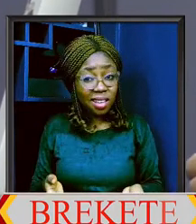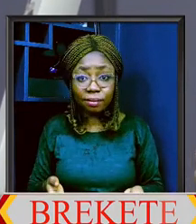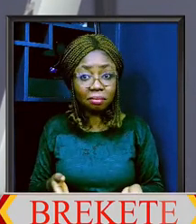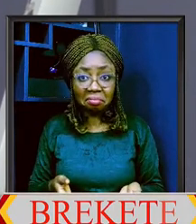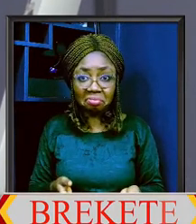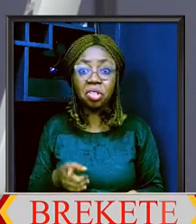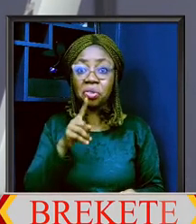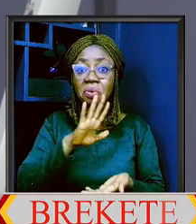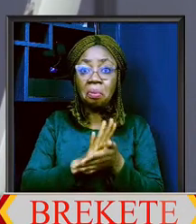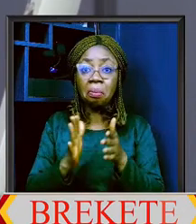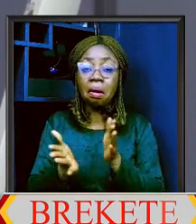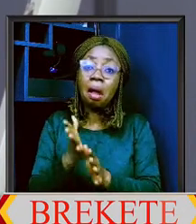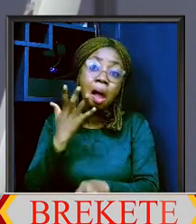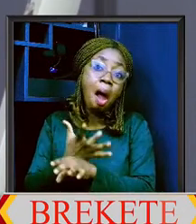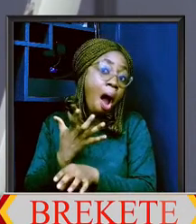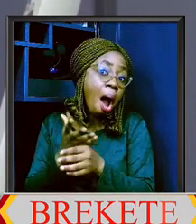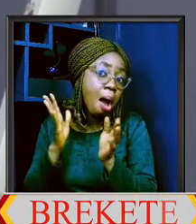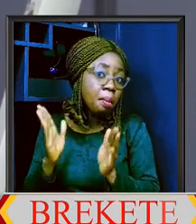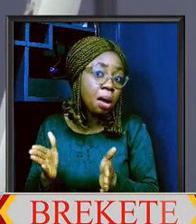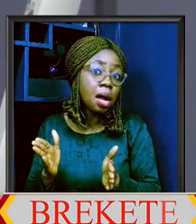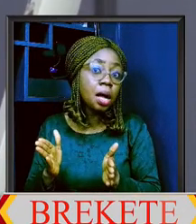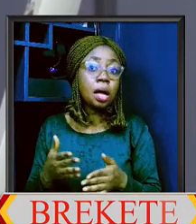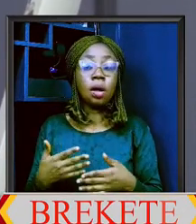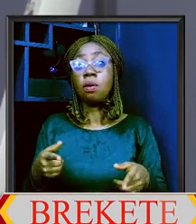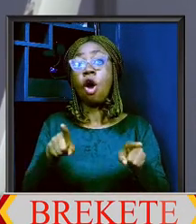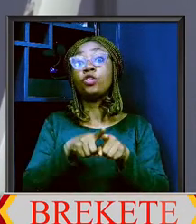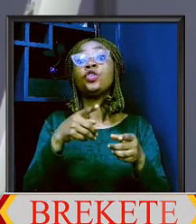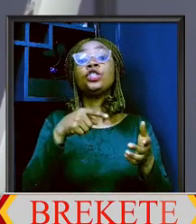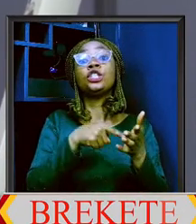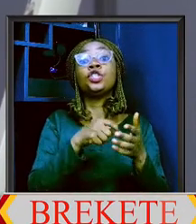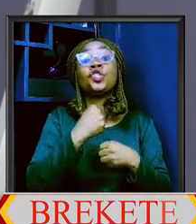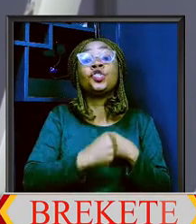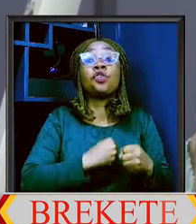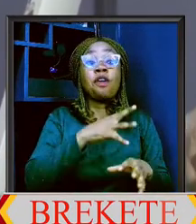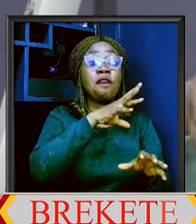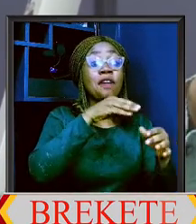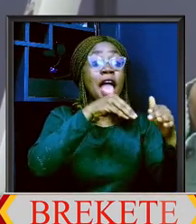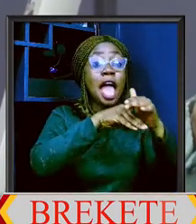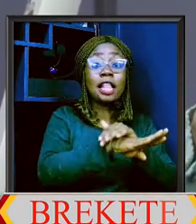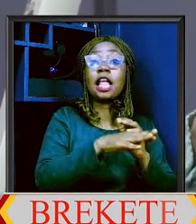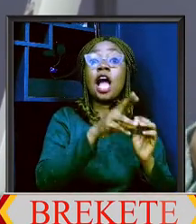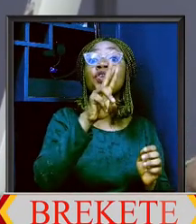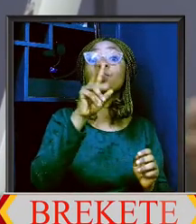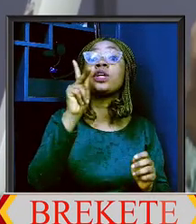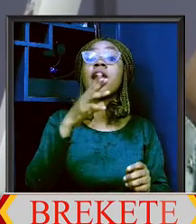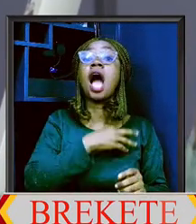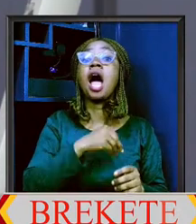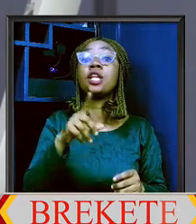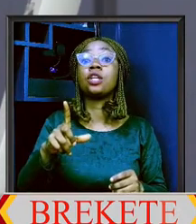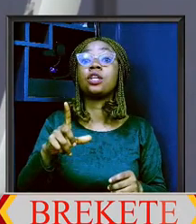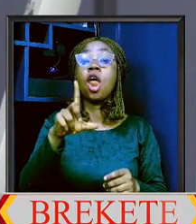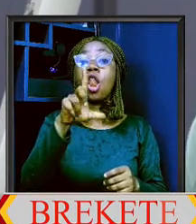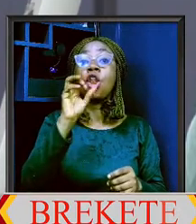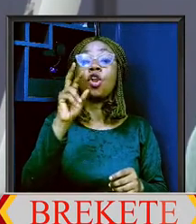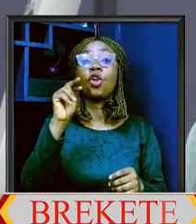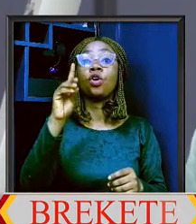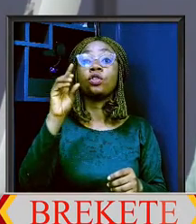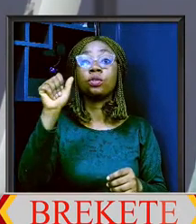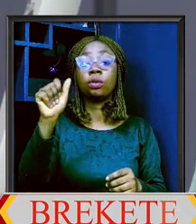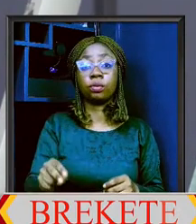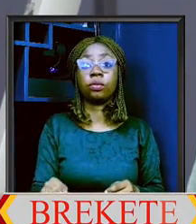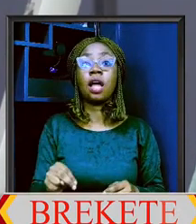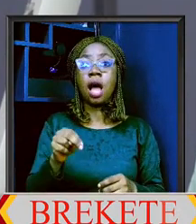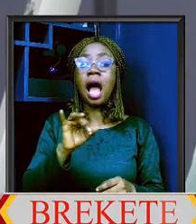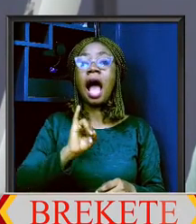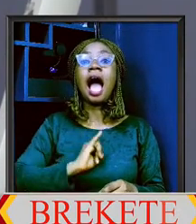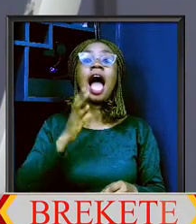you if this s said don't enter UK London say most of our nans won't come back now and I hear